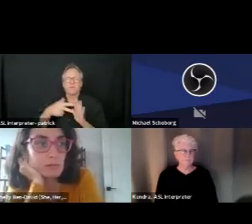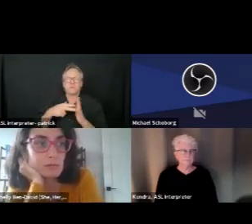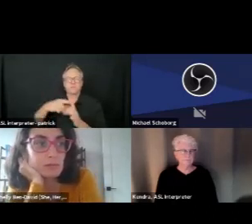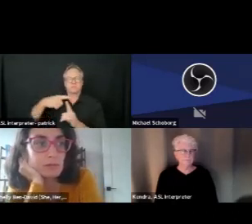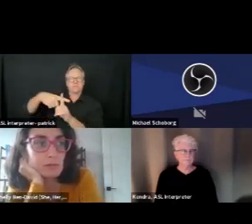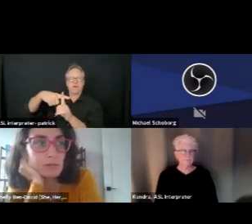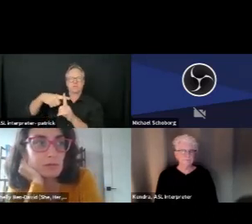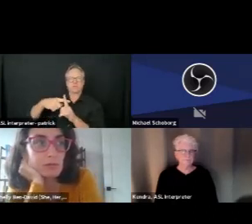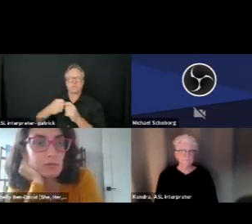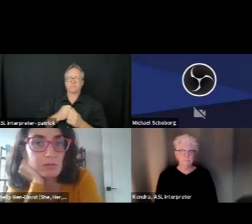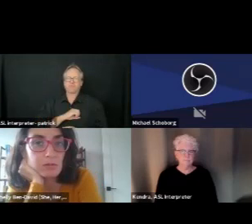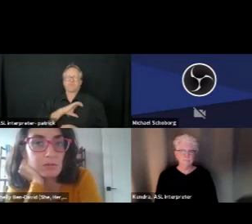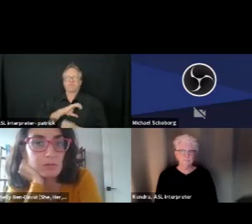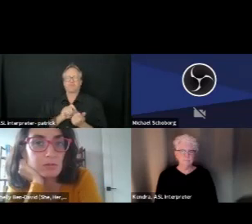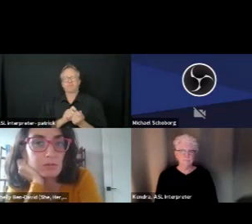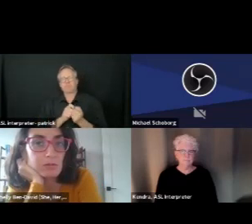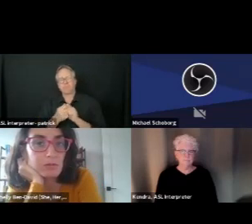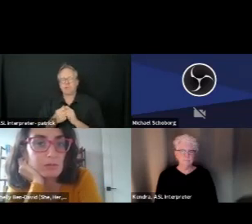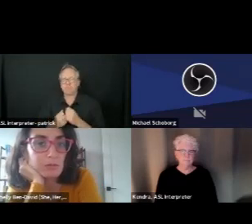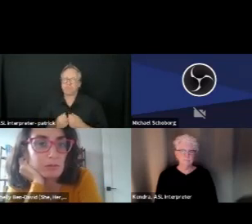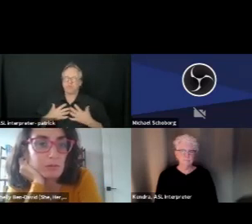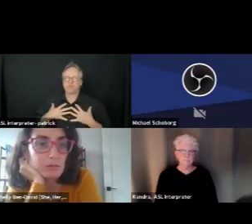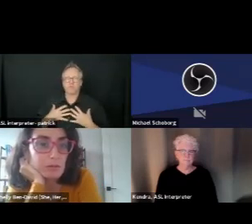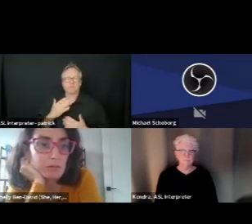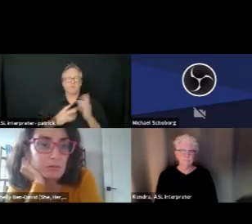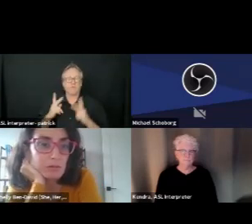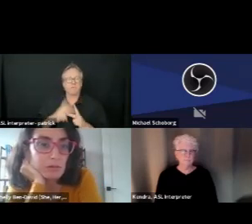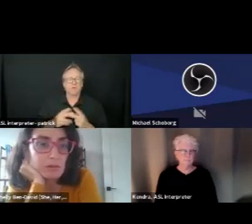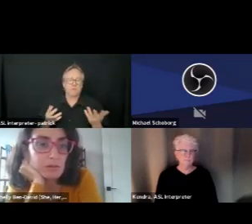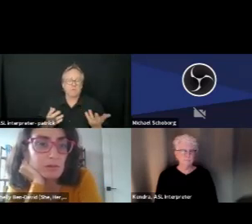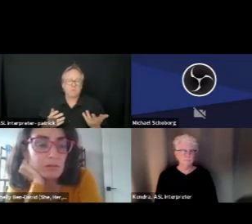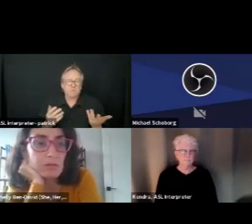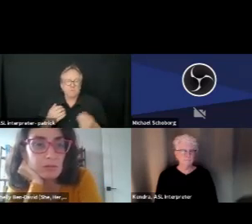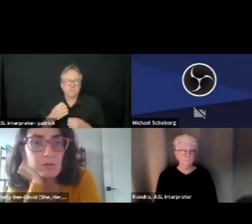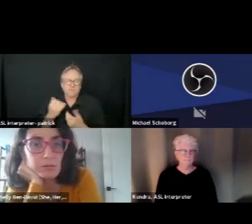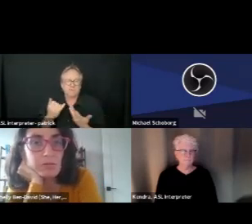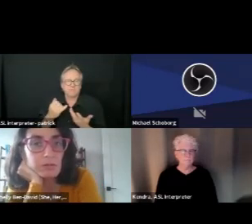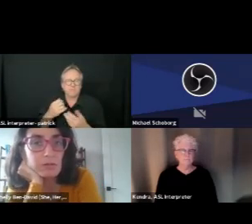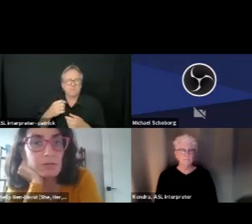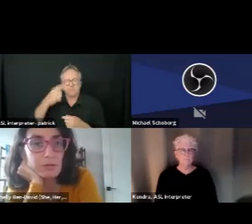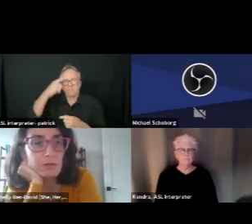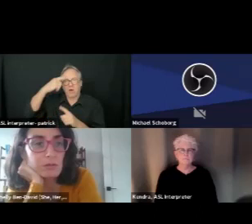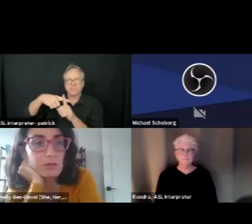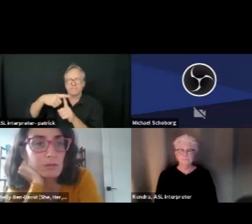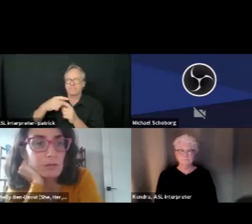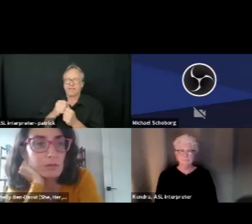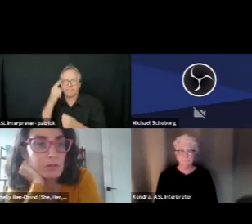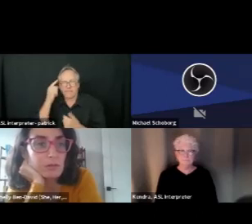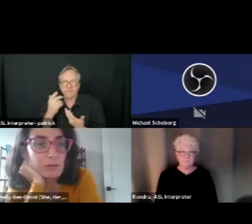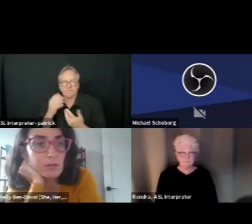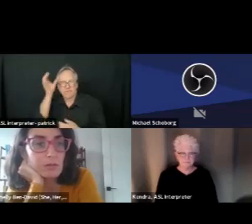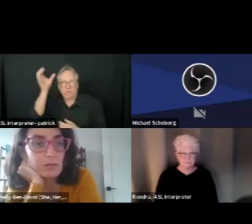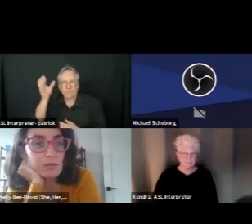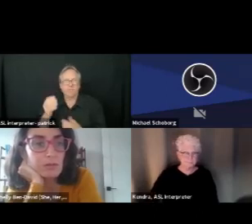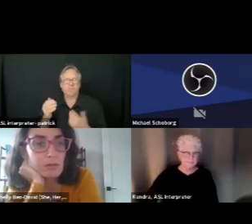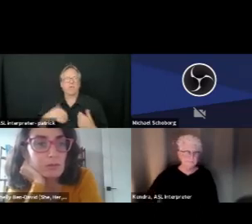growth. And then some people also talked about how recovery just didn't make sense as a concept for them. And so these are two